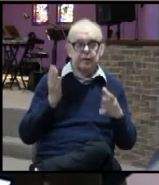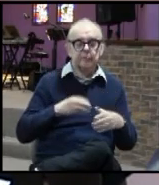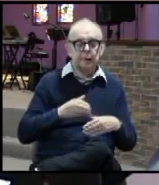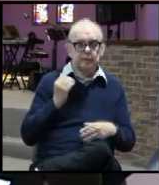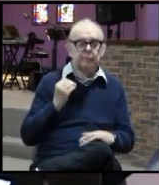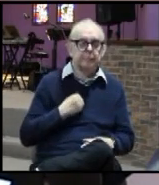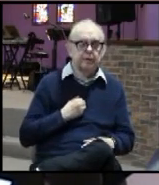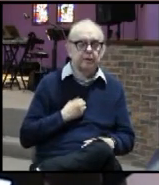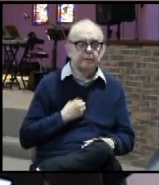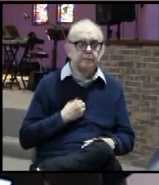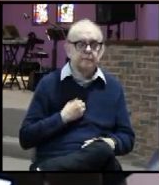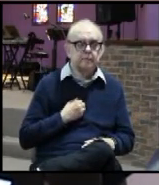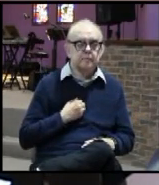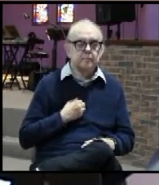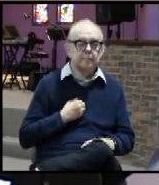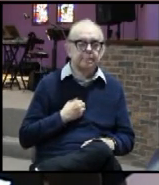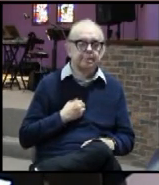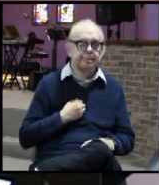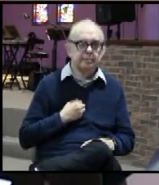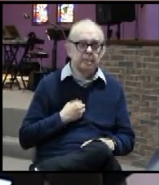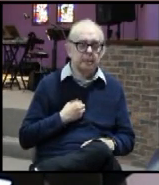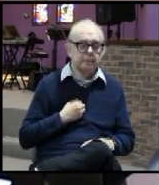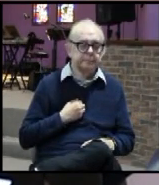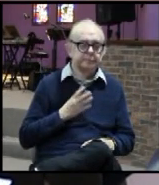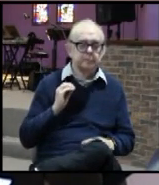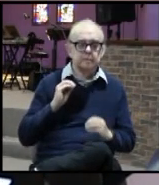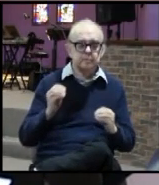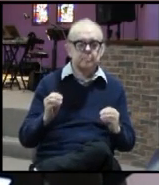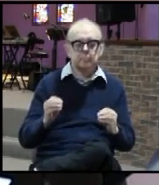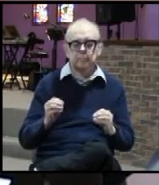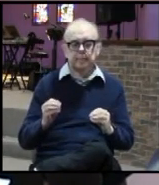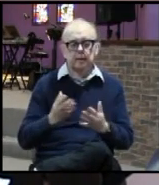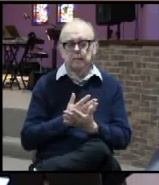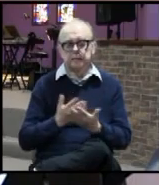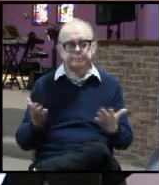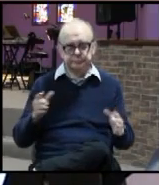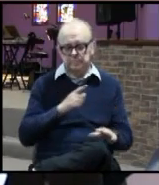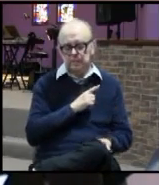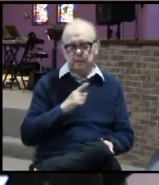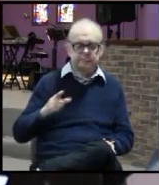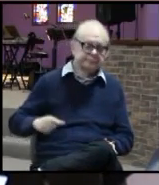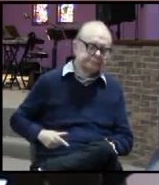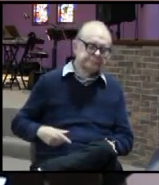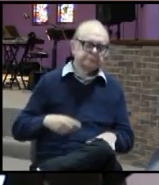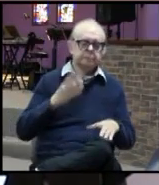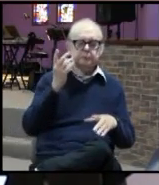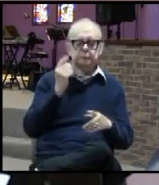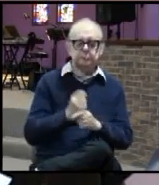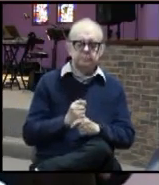Father, receive my spirit. Being taught the same thing, Lord, I entrust my